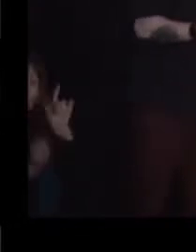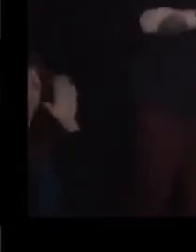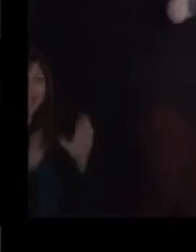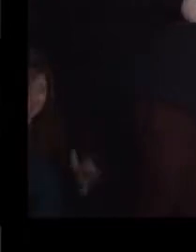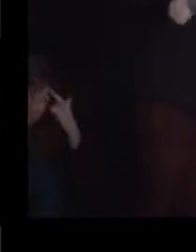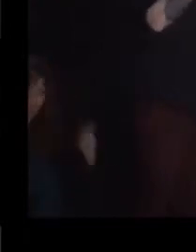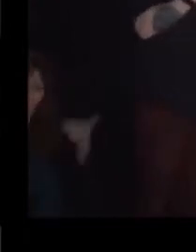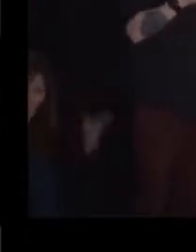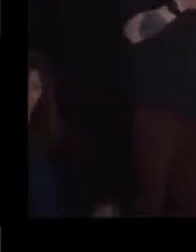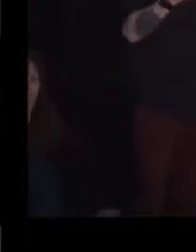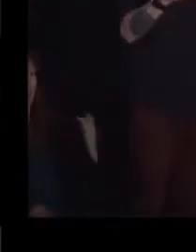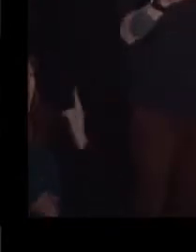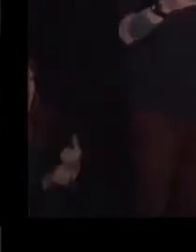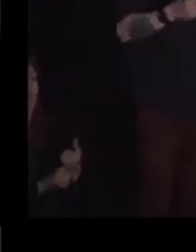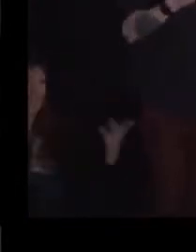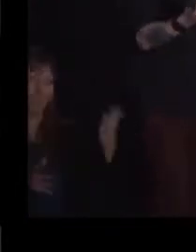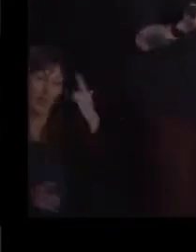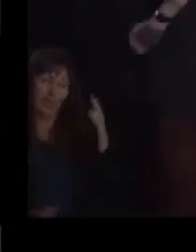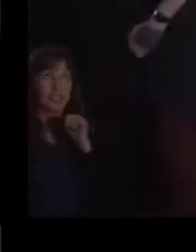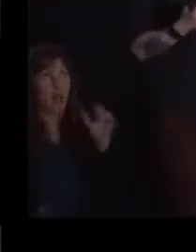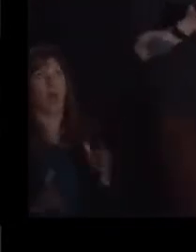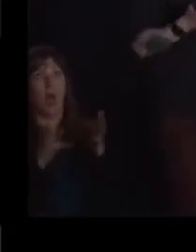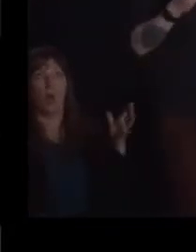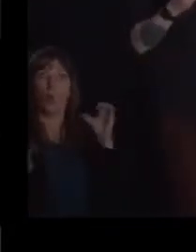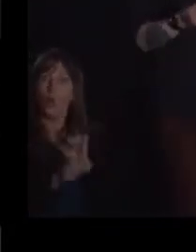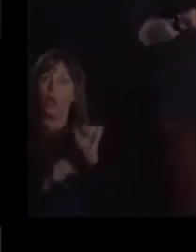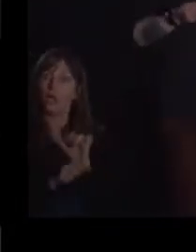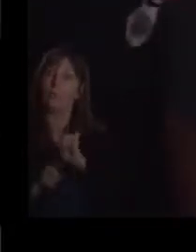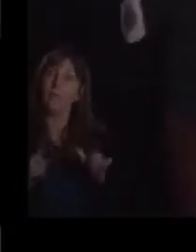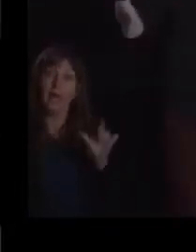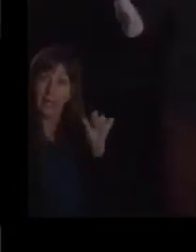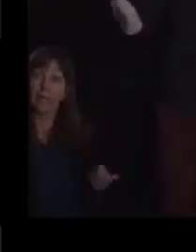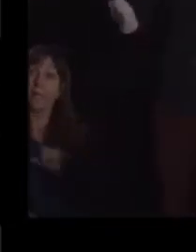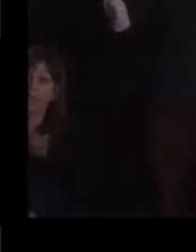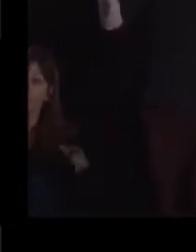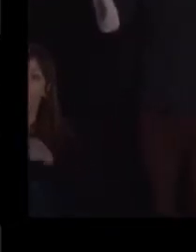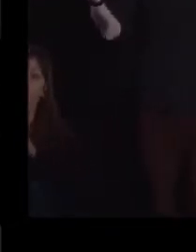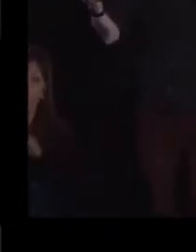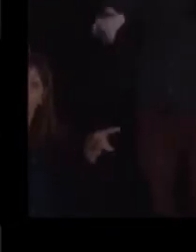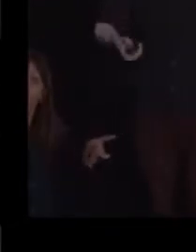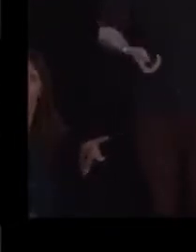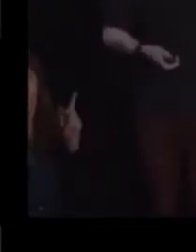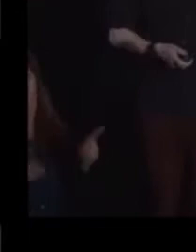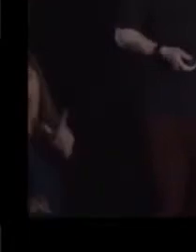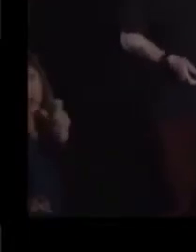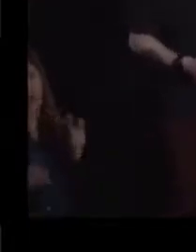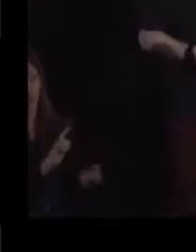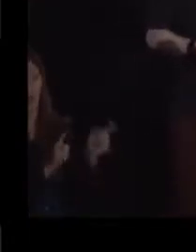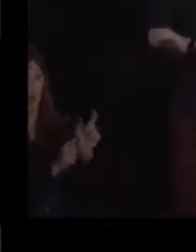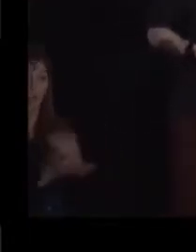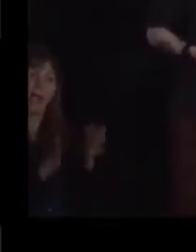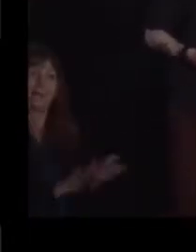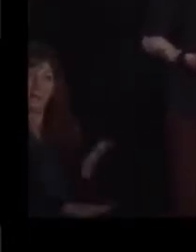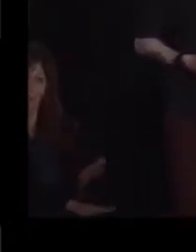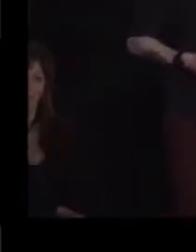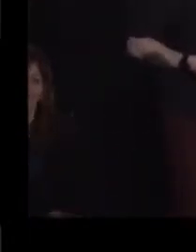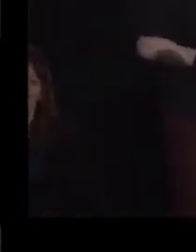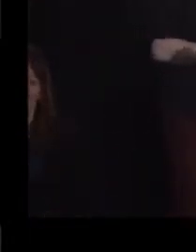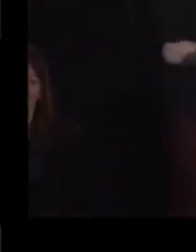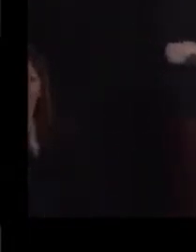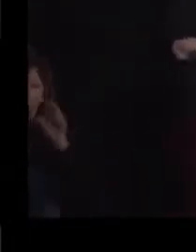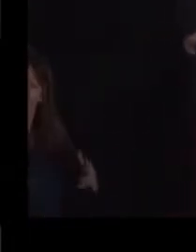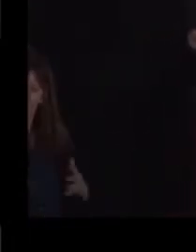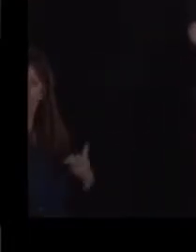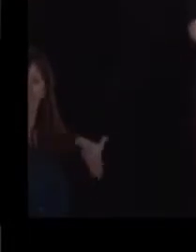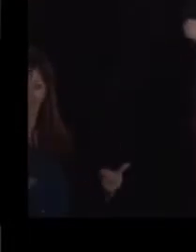both ways. Yeah, it's a hard, you know, it's an awful lot of work, but you could be the one that changes things and makes them better. So, you know, be Danny and change